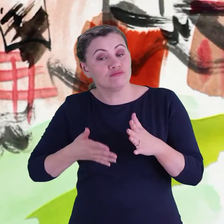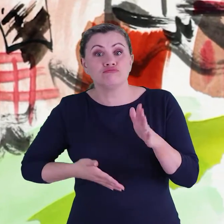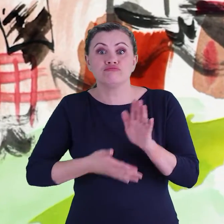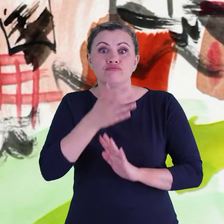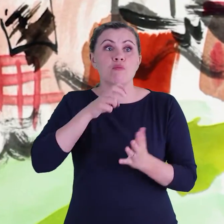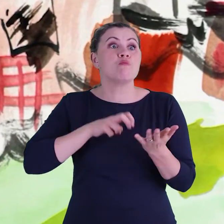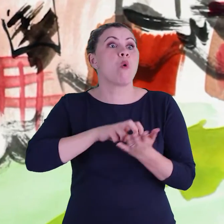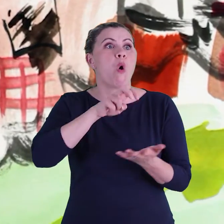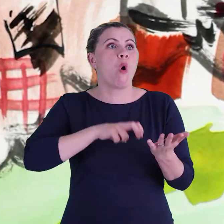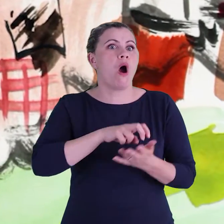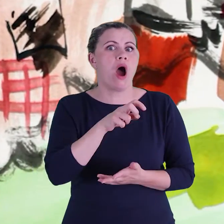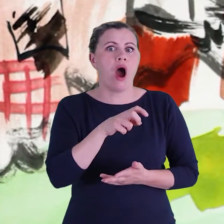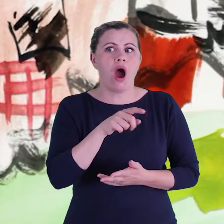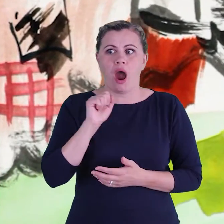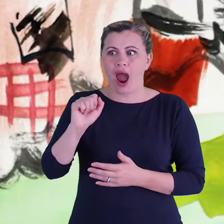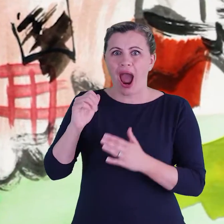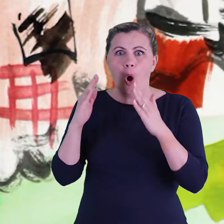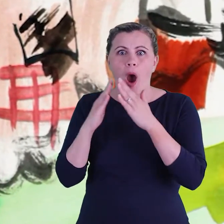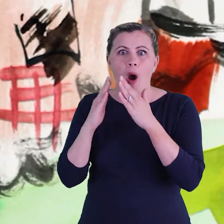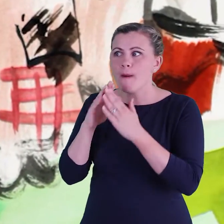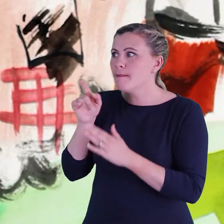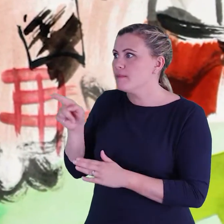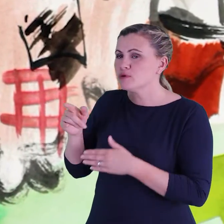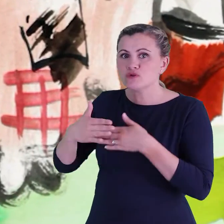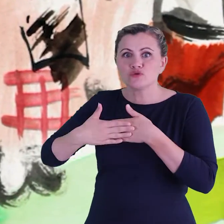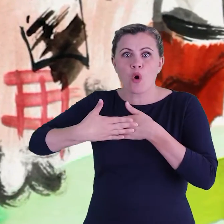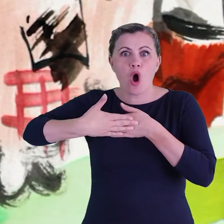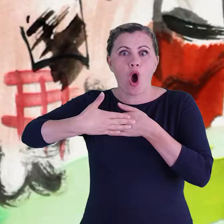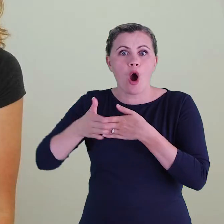door open wide.